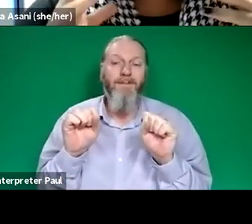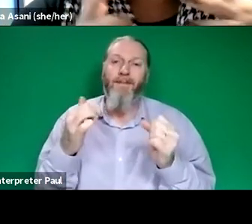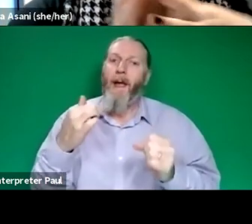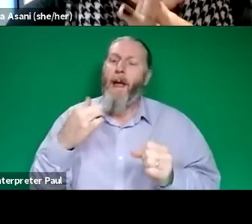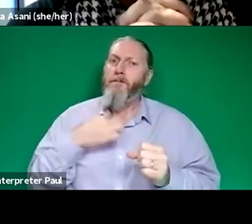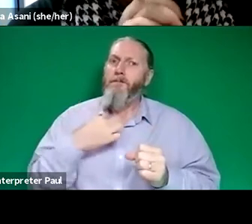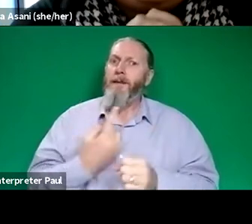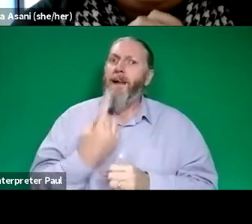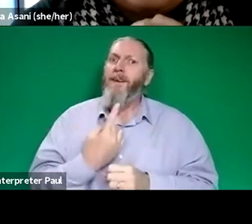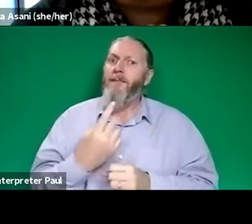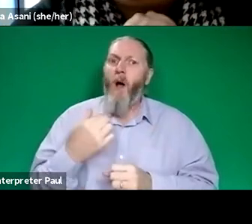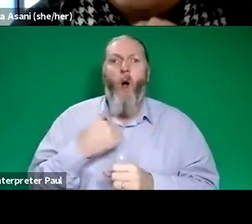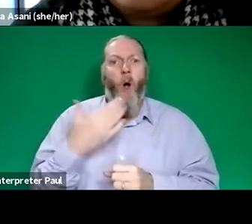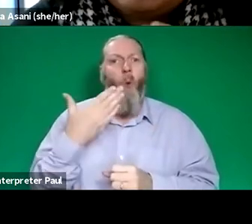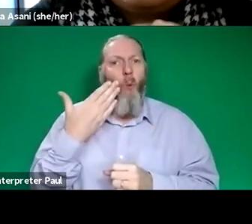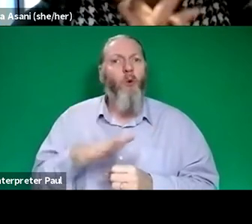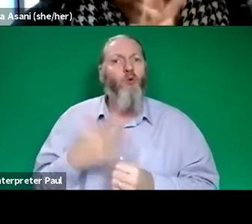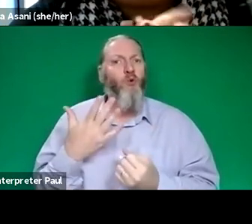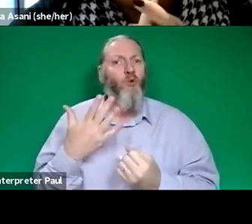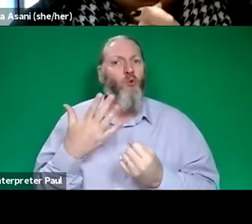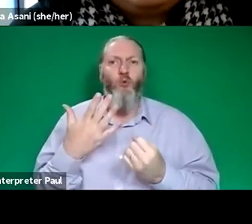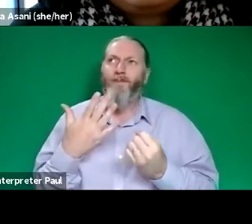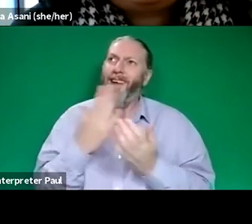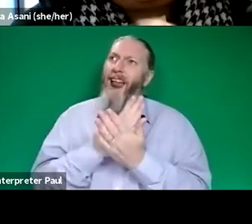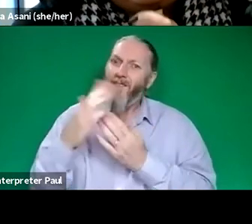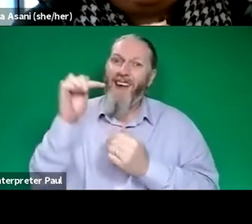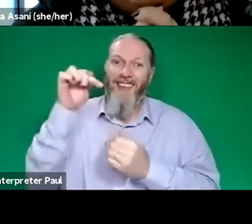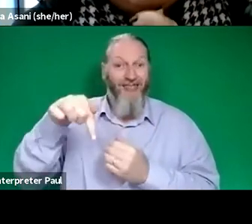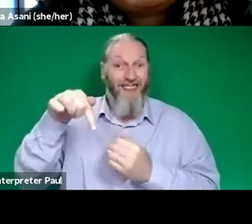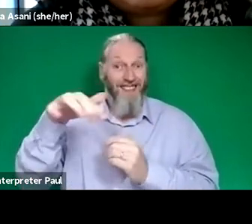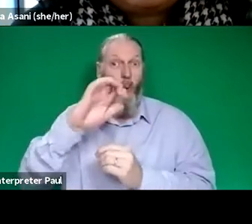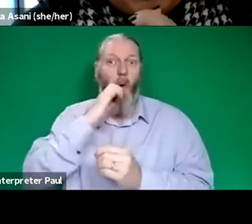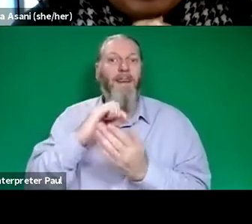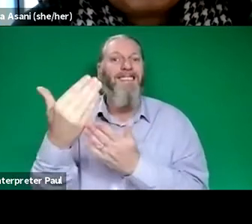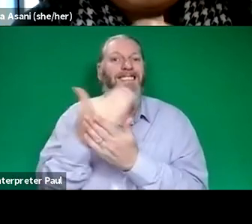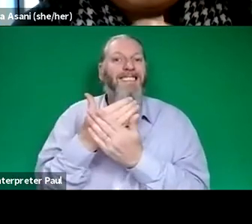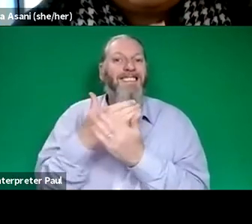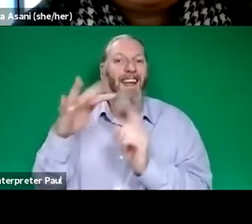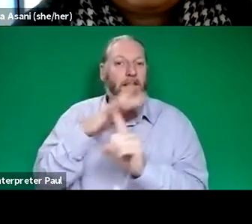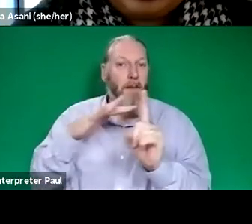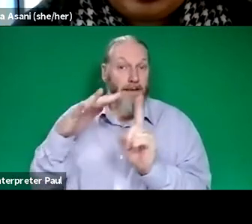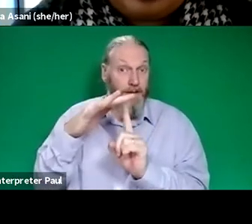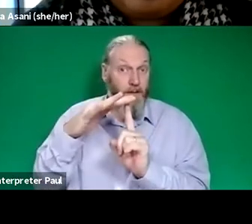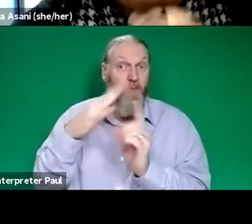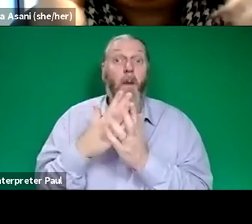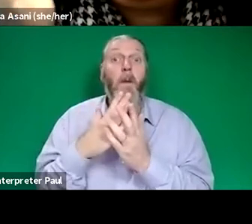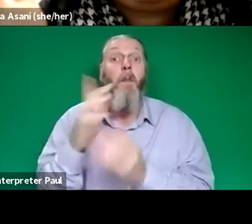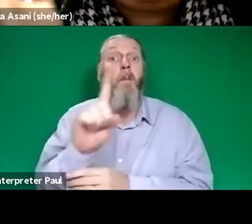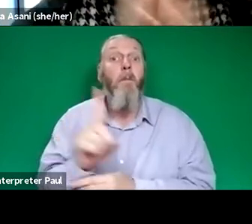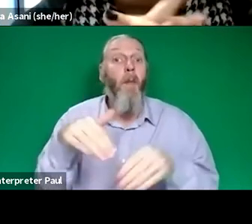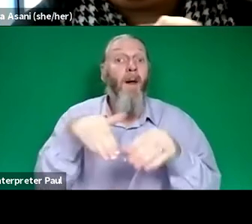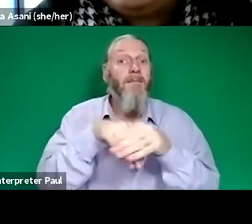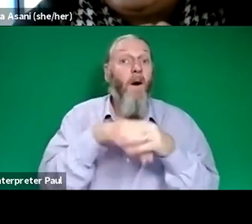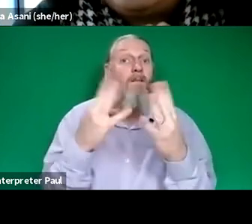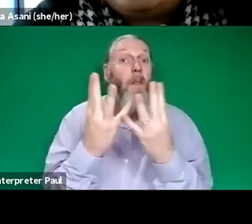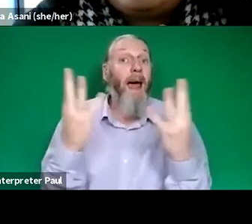I strongly want to establish this as a safe space. The individuals that have been invited to join us on this panel today, I've had the